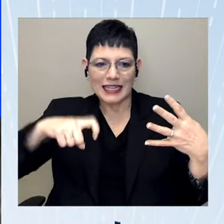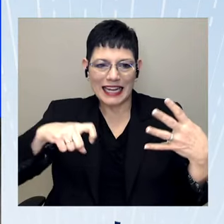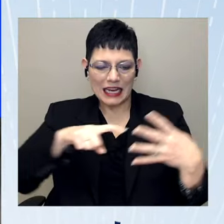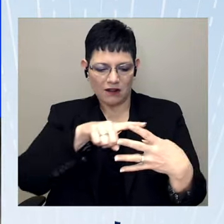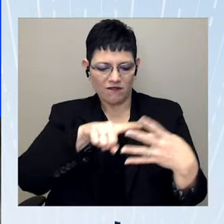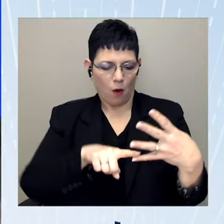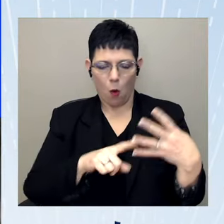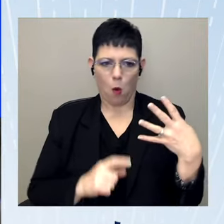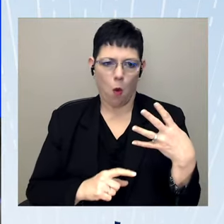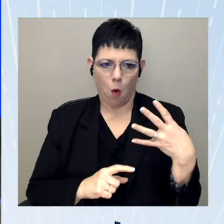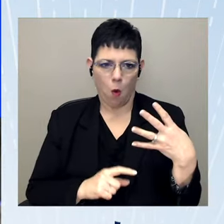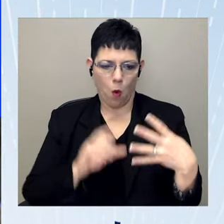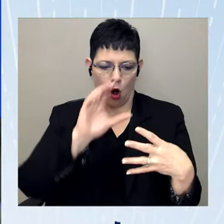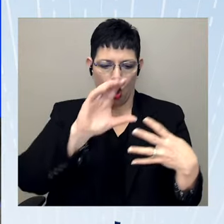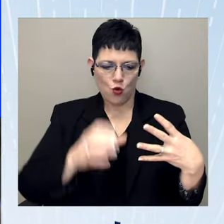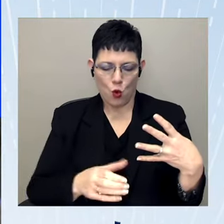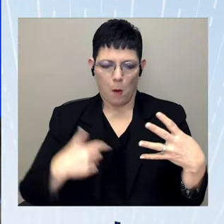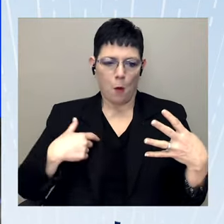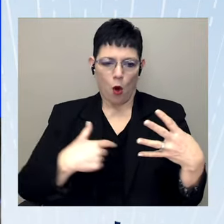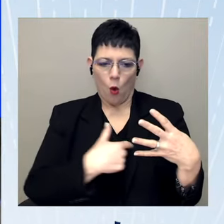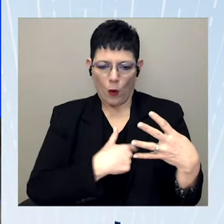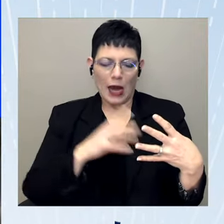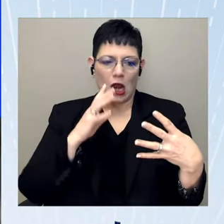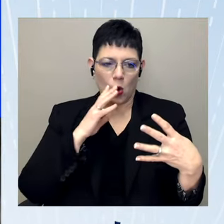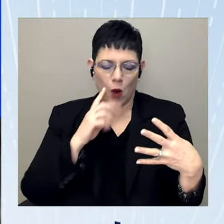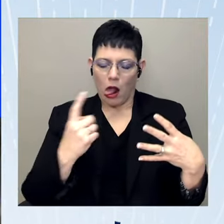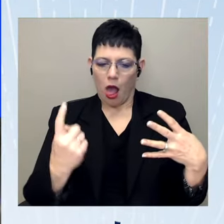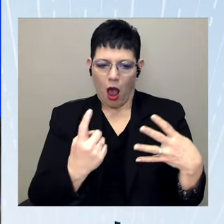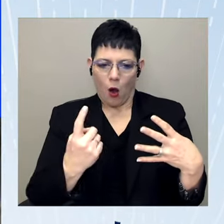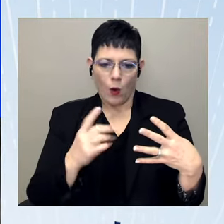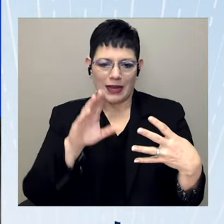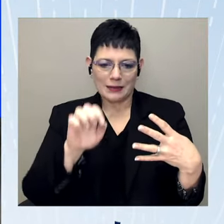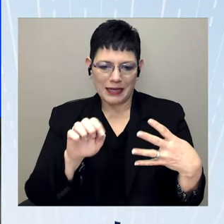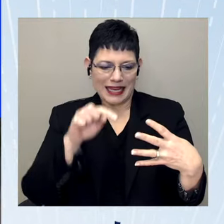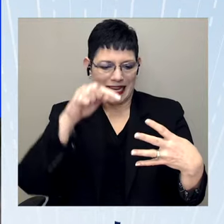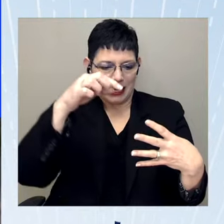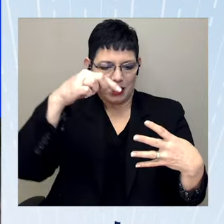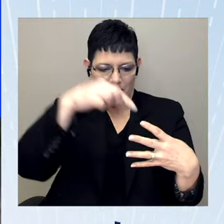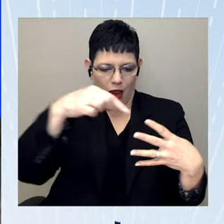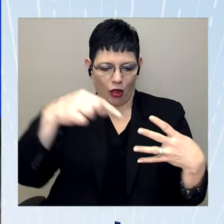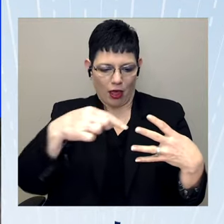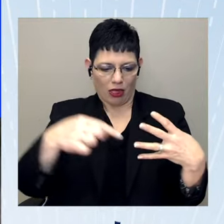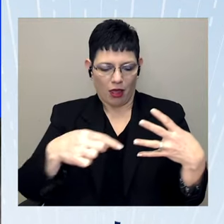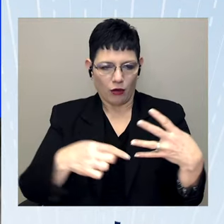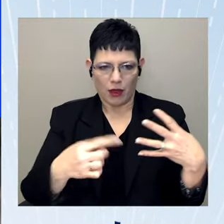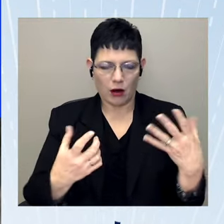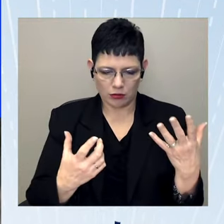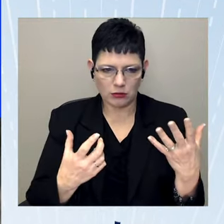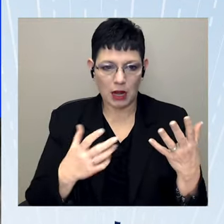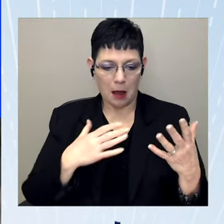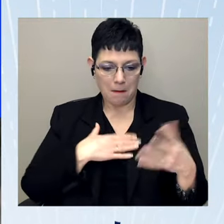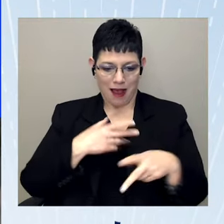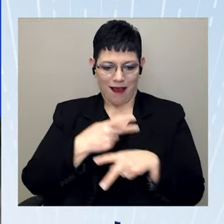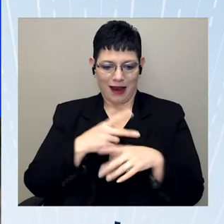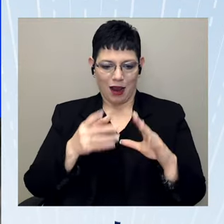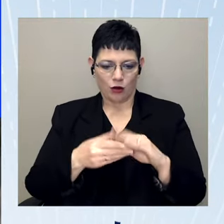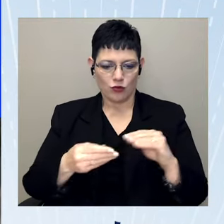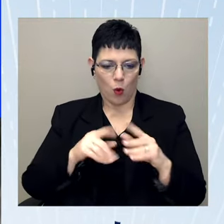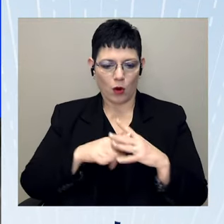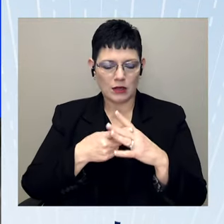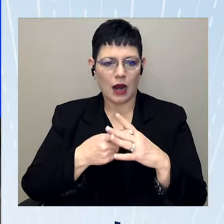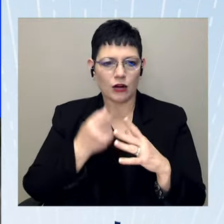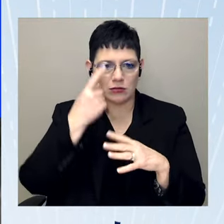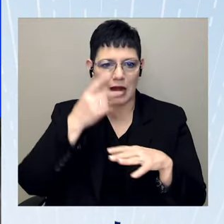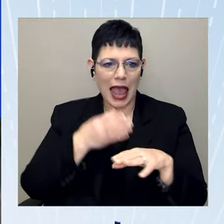us falls in one or more of those categories. My care story started after I've been in the industry